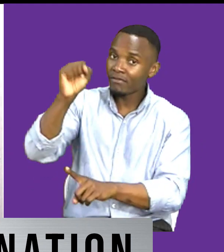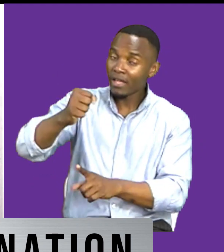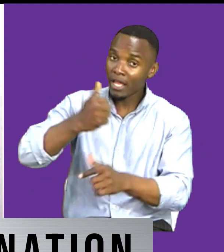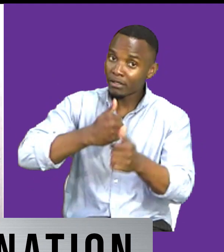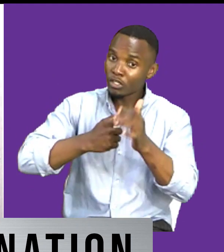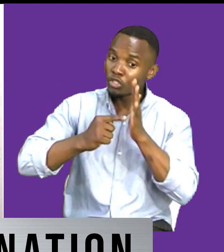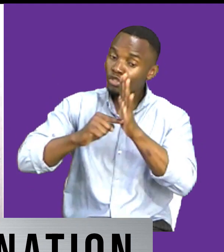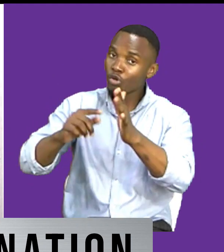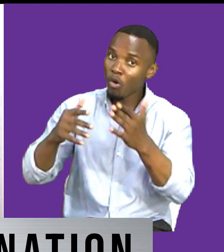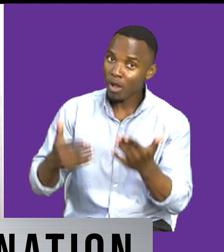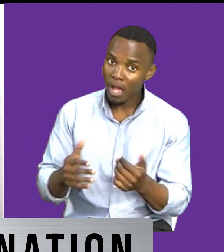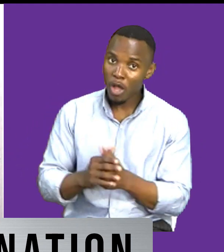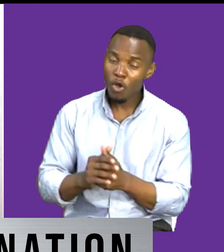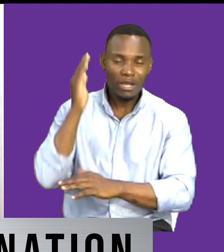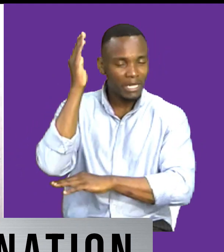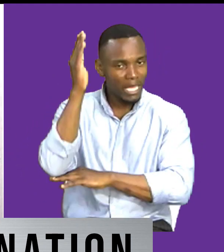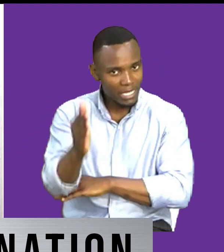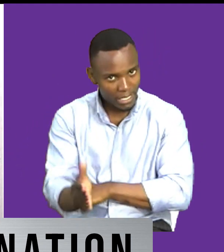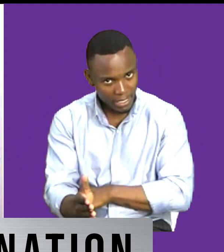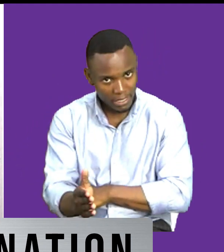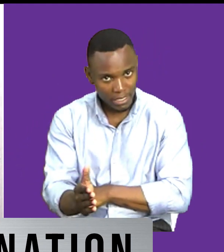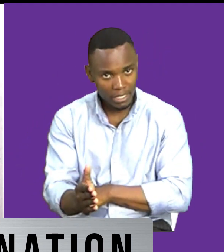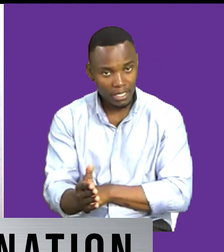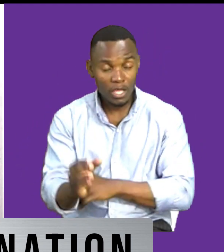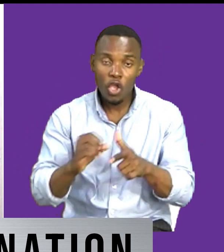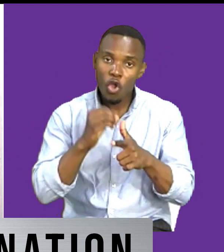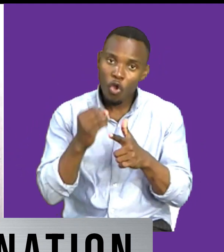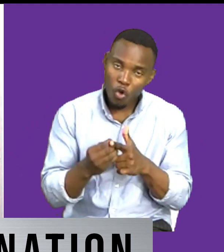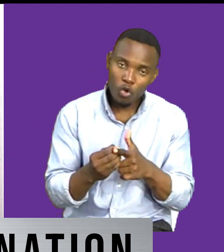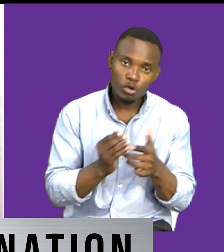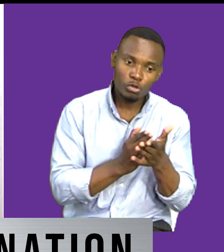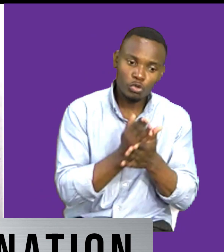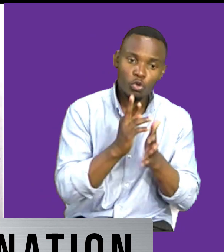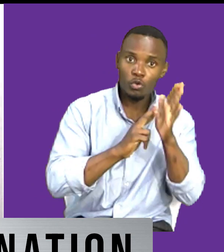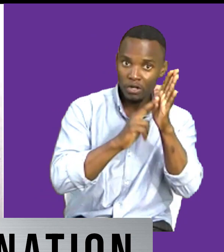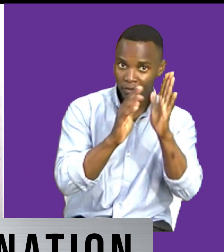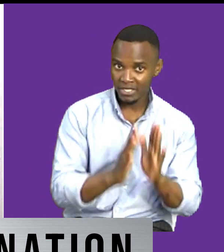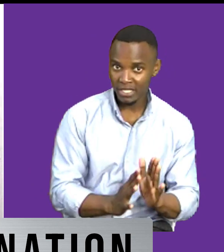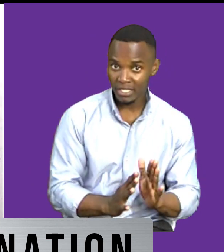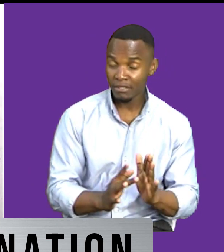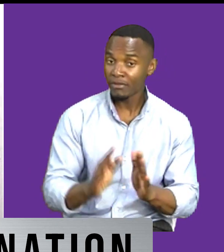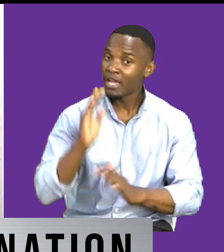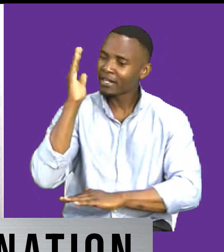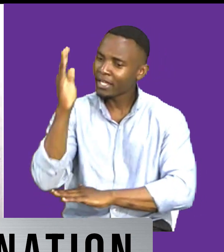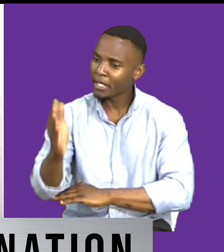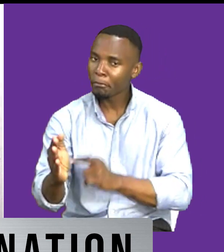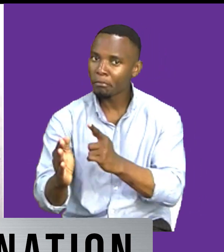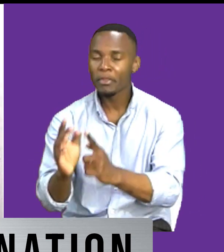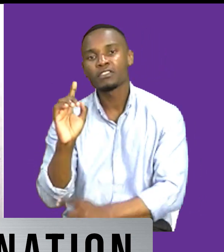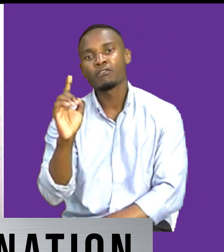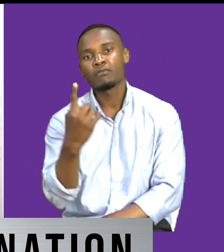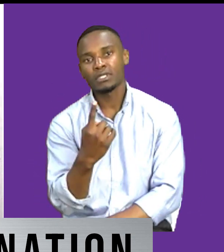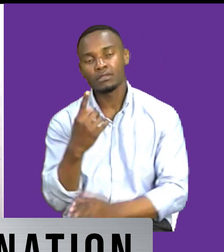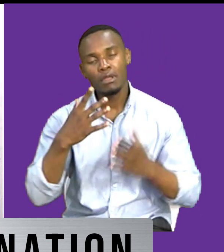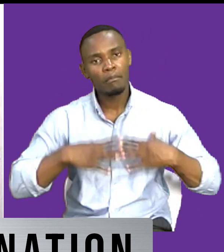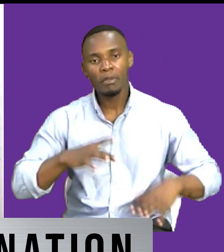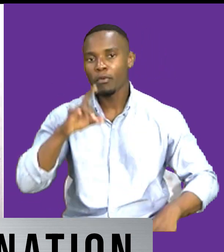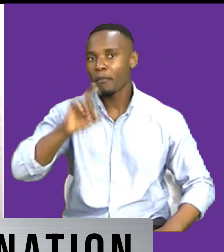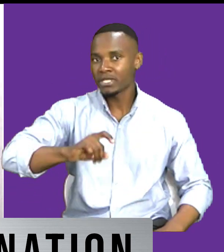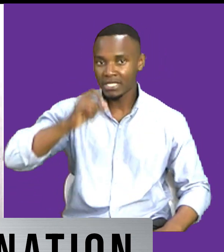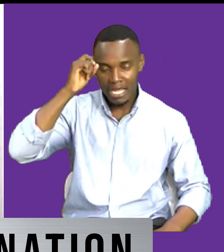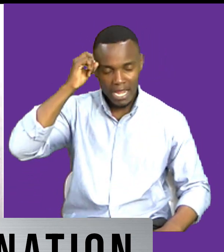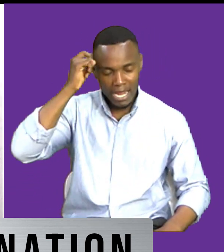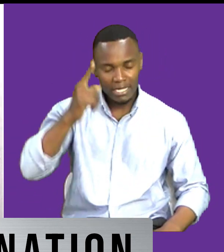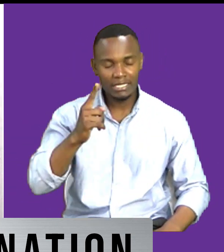the elected representatives. The directly comes first. So the question here has to be that people need to understand their power and